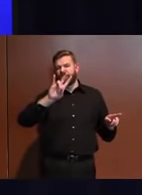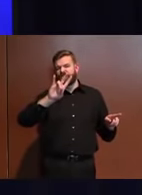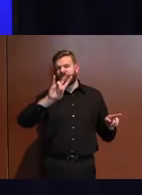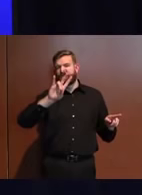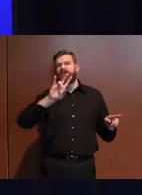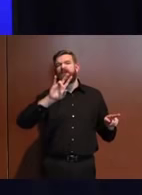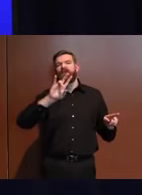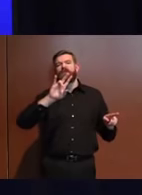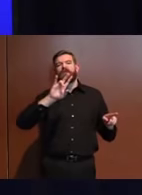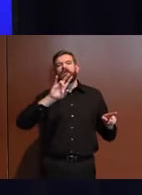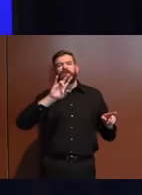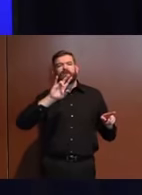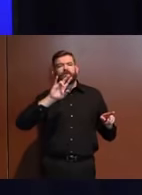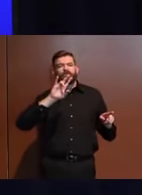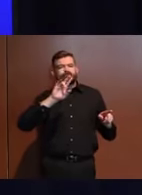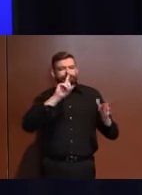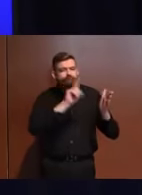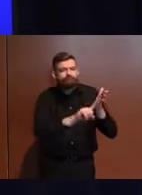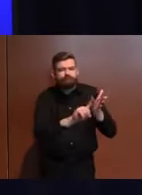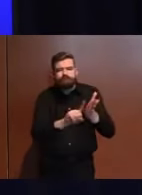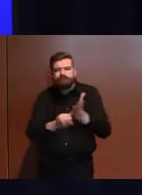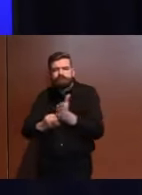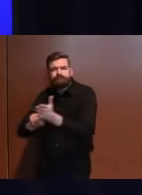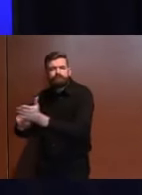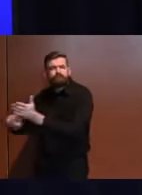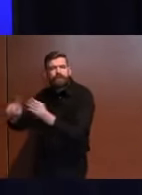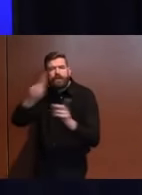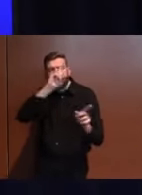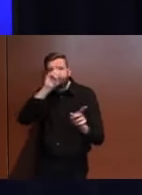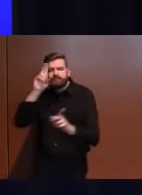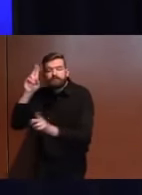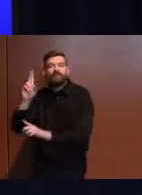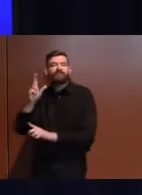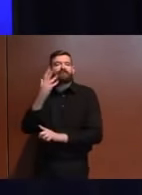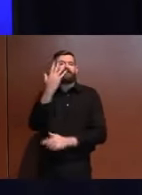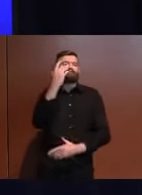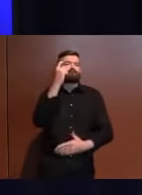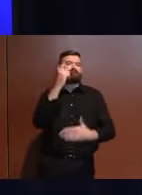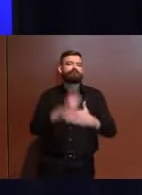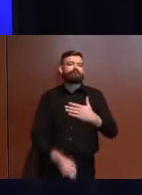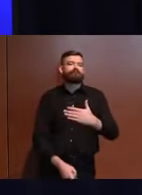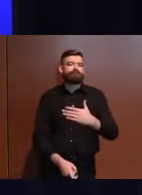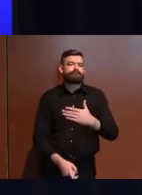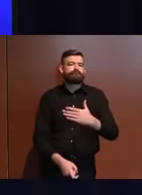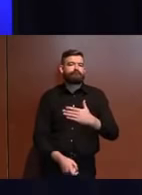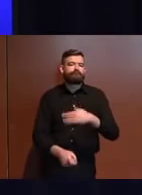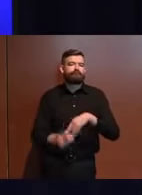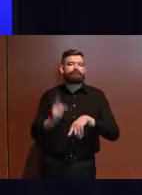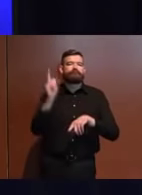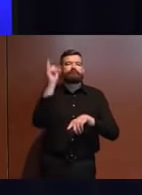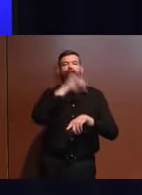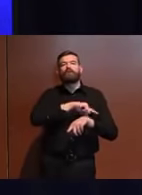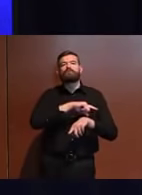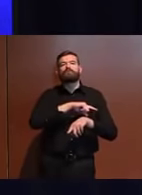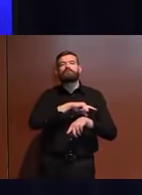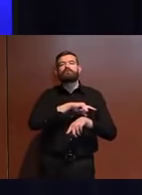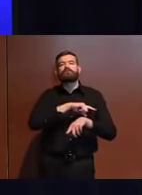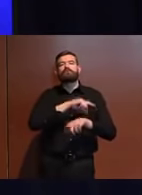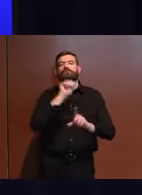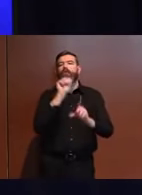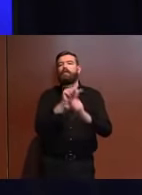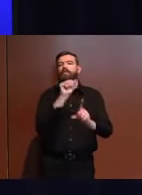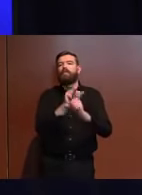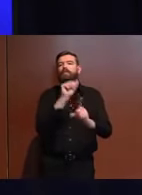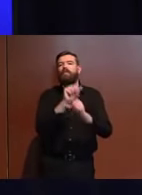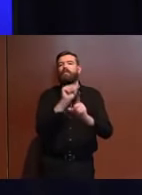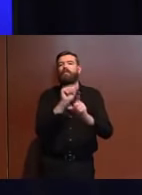actual charges ranging from creating false public alarm, criminal mischief, as well as obstruction. So as the